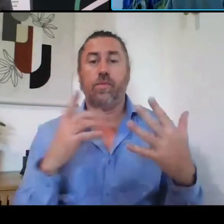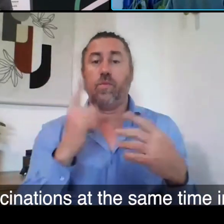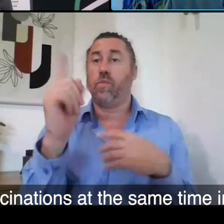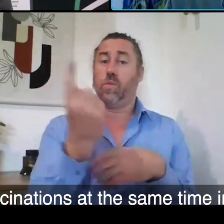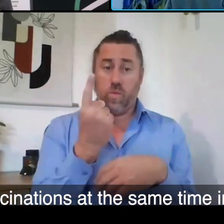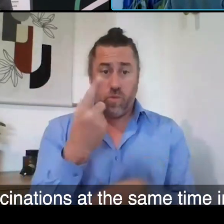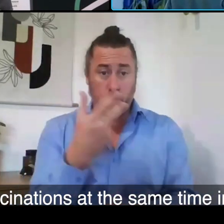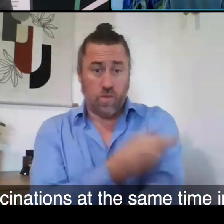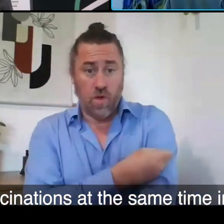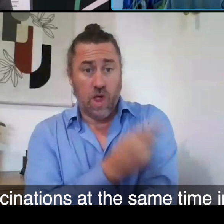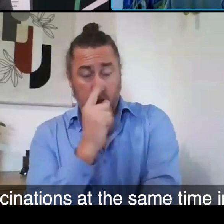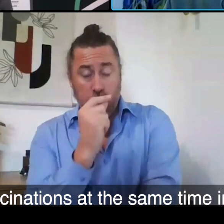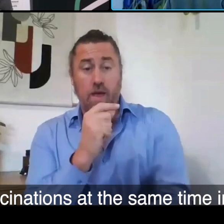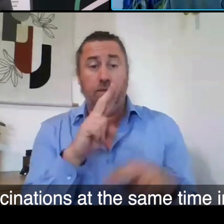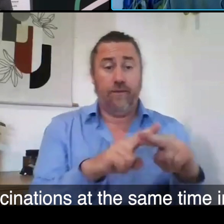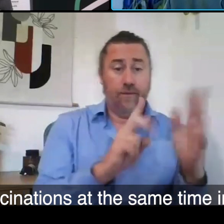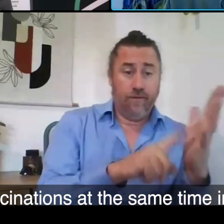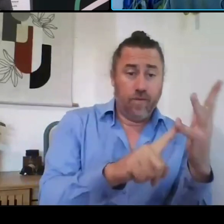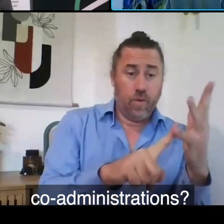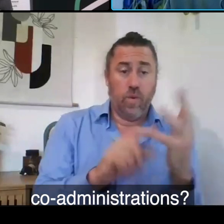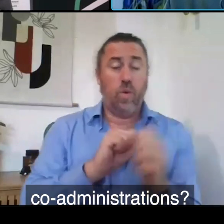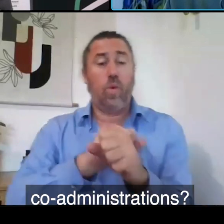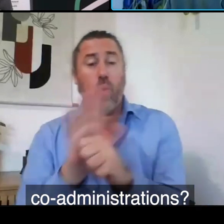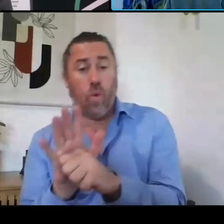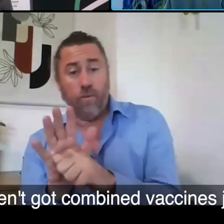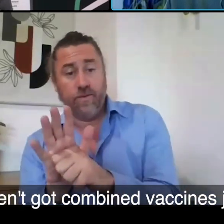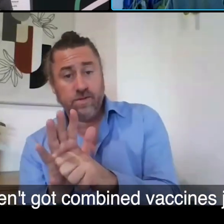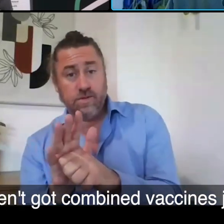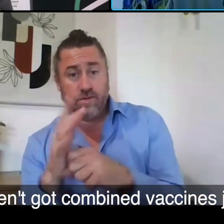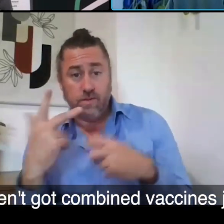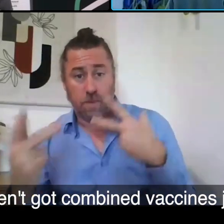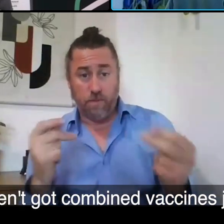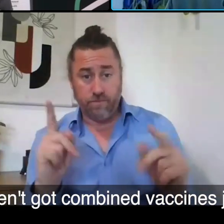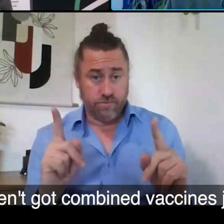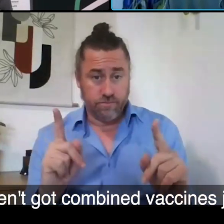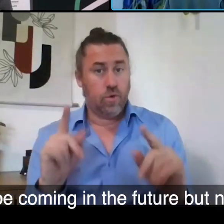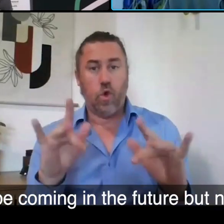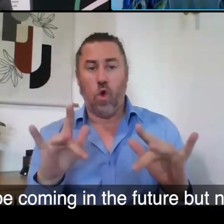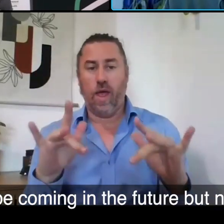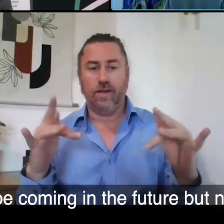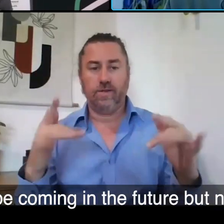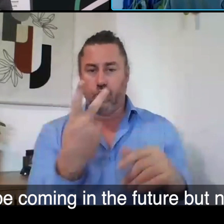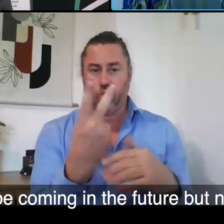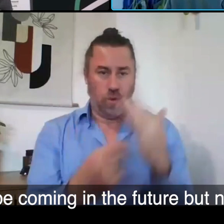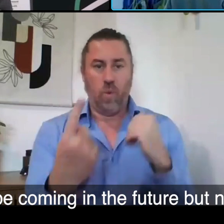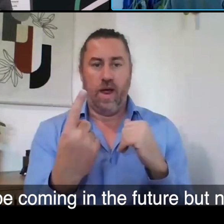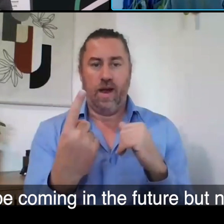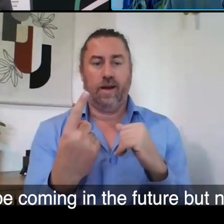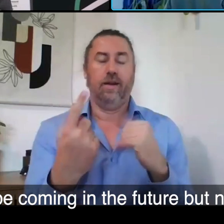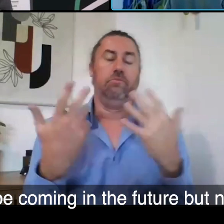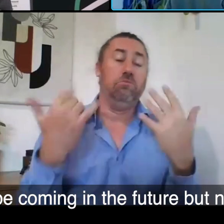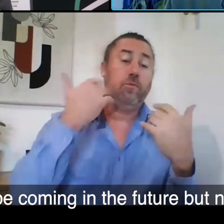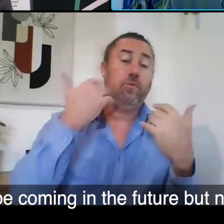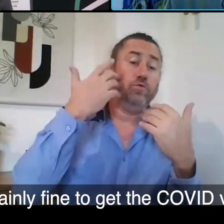can you give all the vaccinations at the same time in terms of co-administrations? We haven't got combined vaccines just yet. That might be coming in the future,